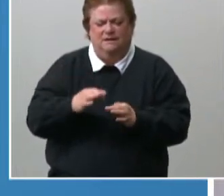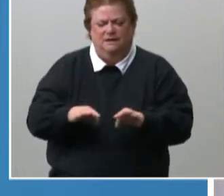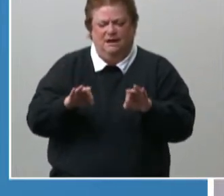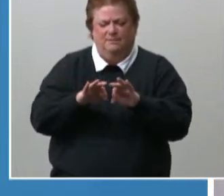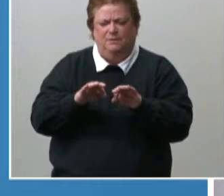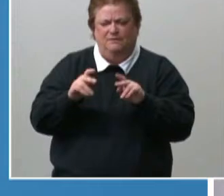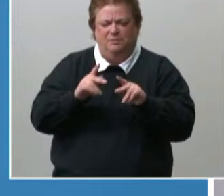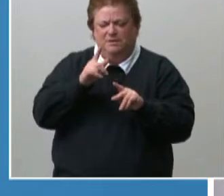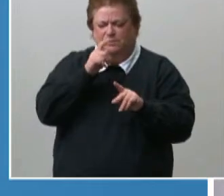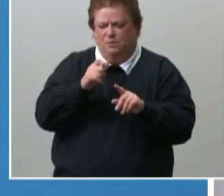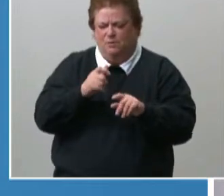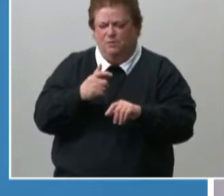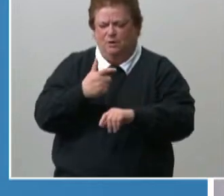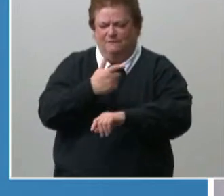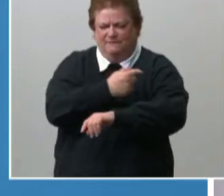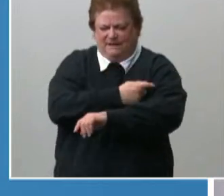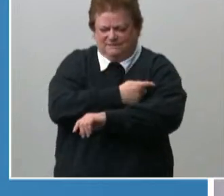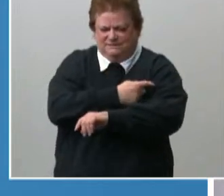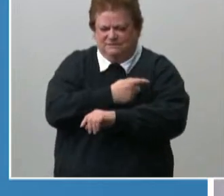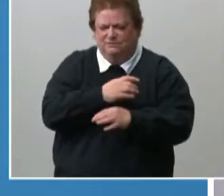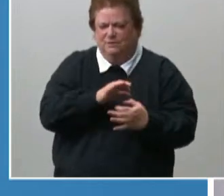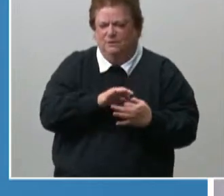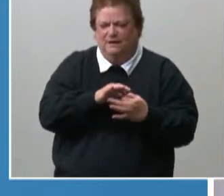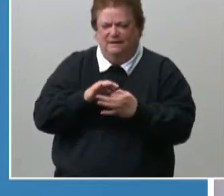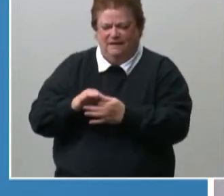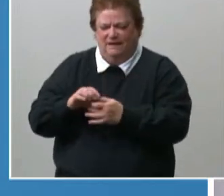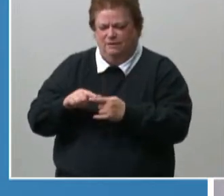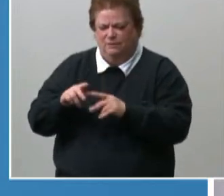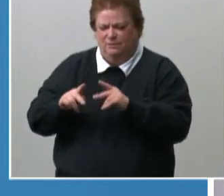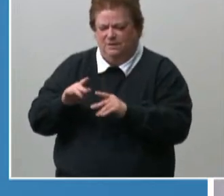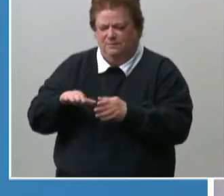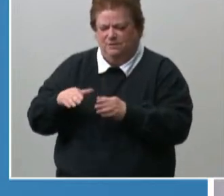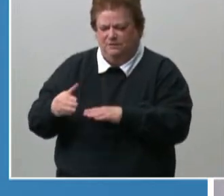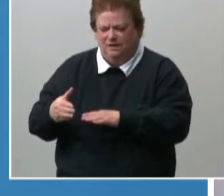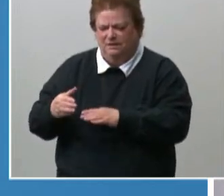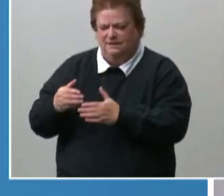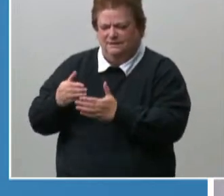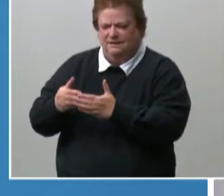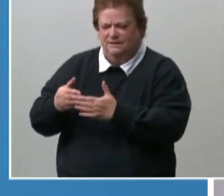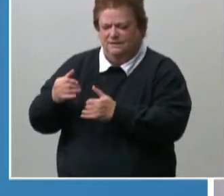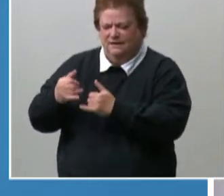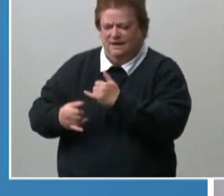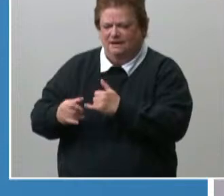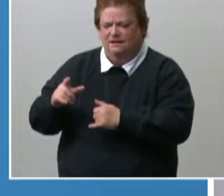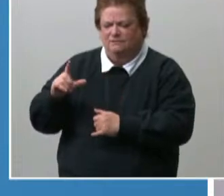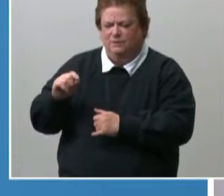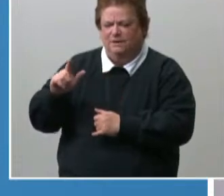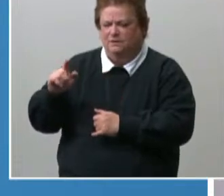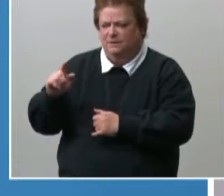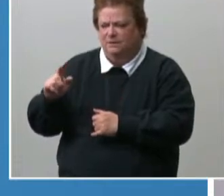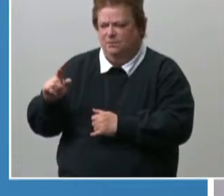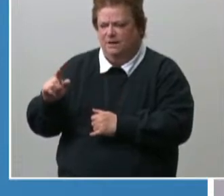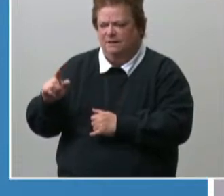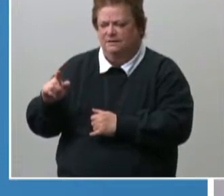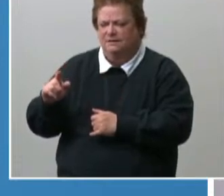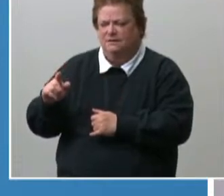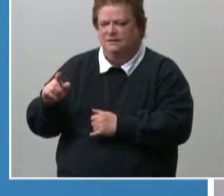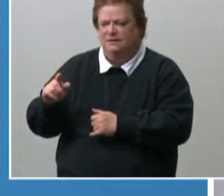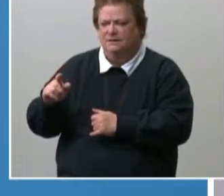and boosted people that died, especially in the last, toward the end of 2021, are